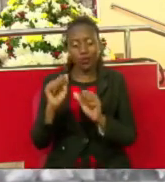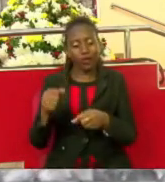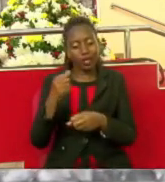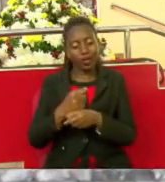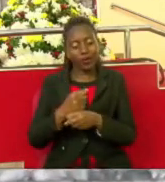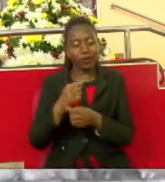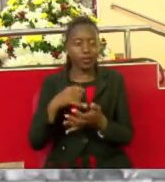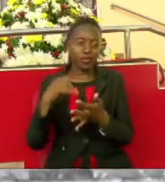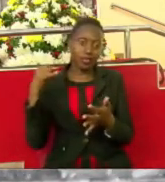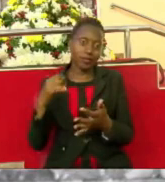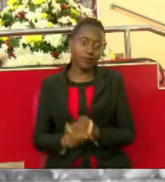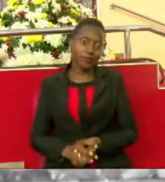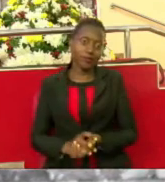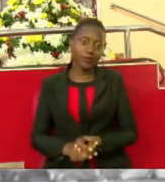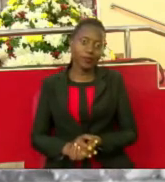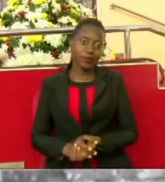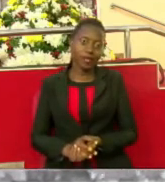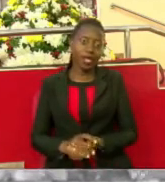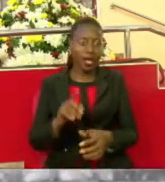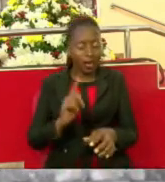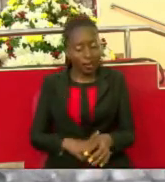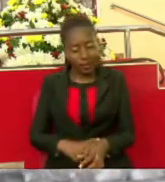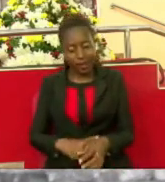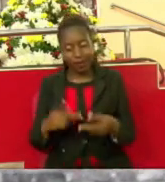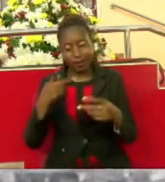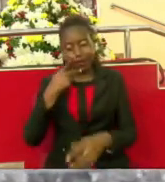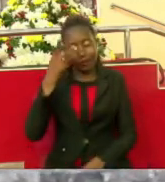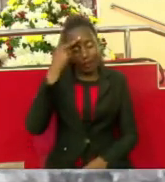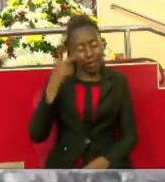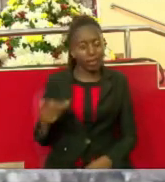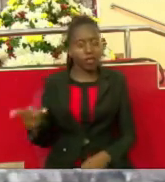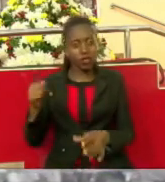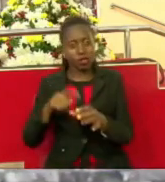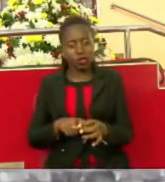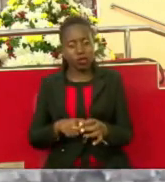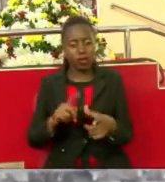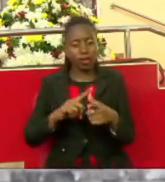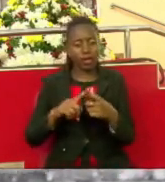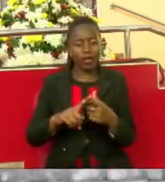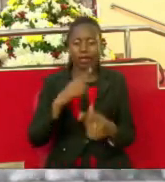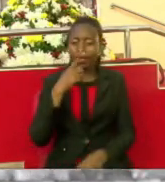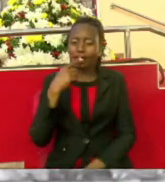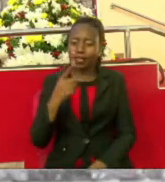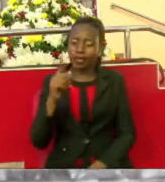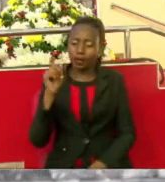As parents joining up and saying, these are our children, we need to be there to walk with them this last mile.